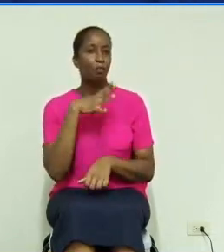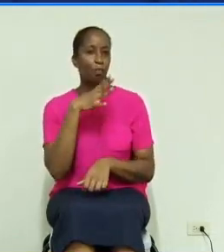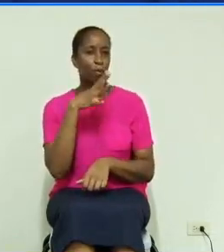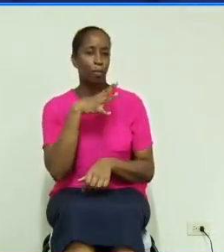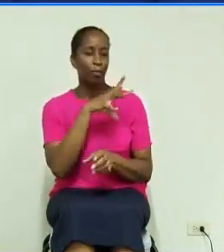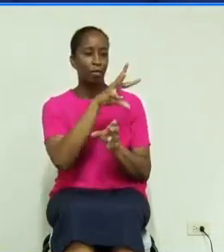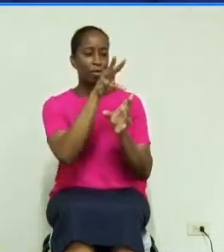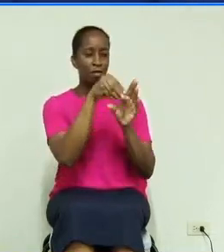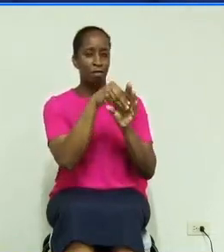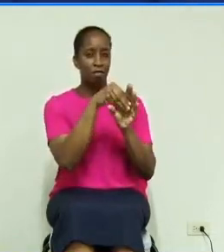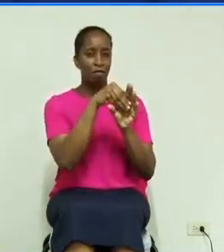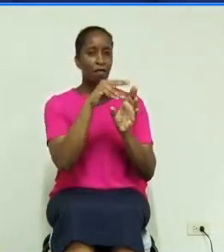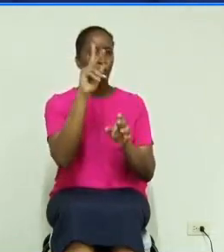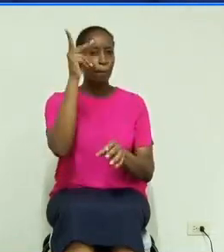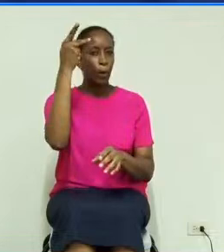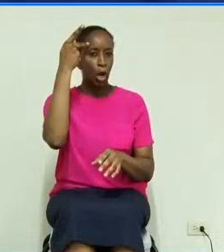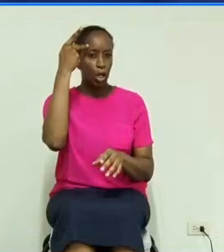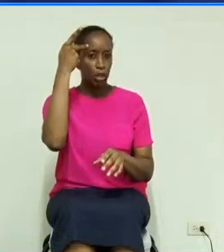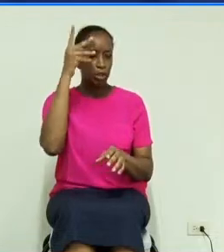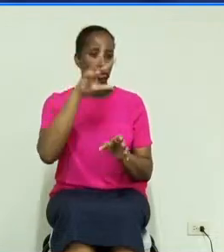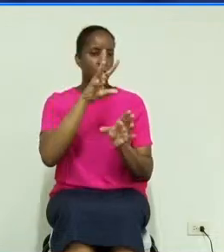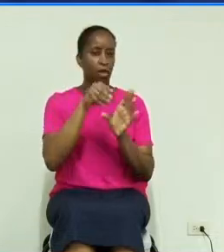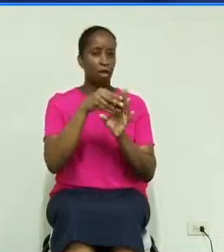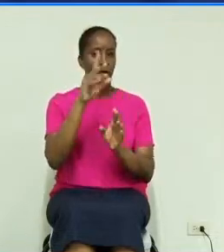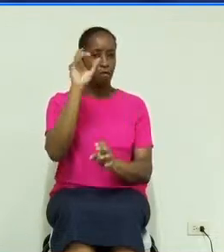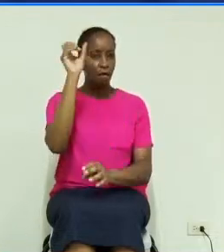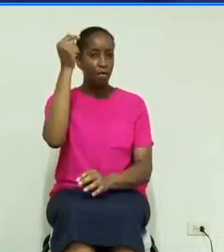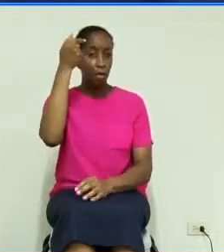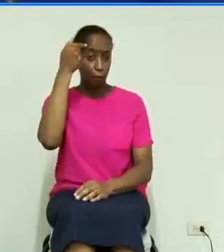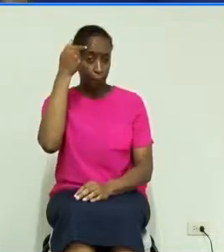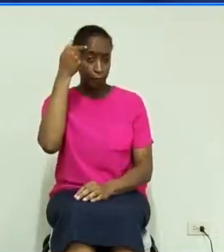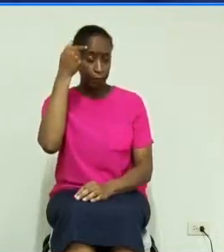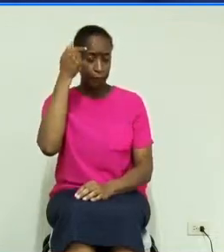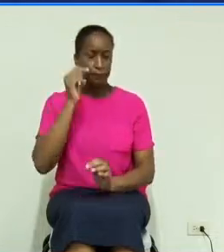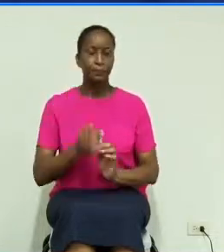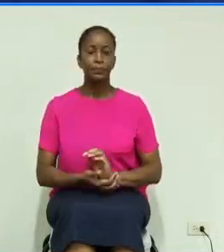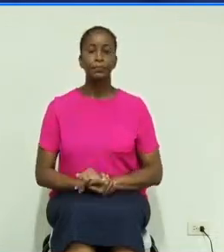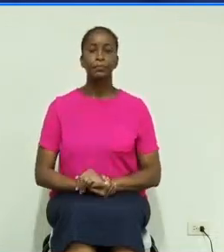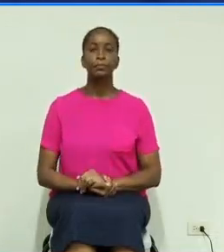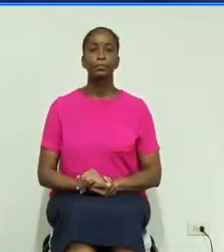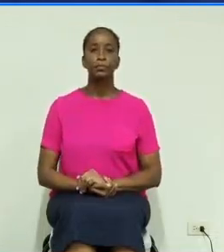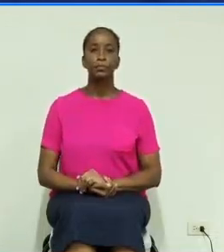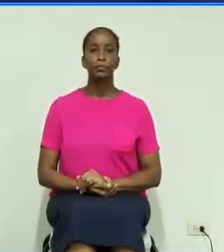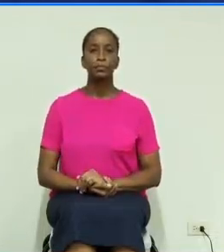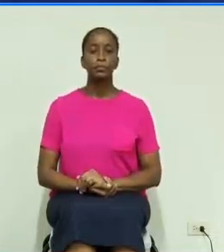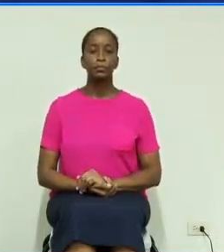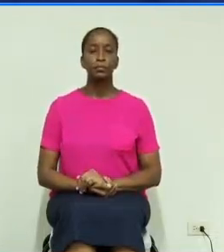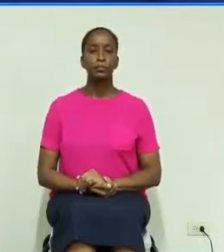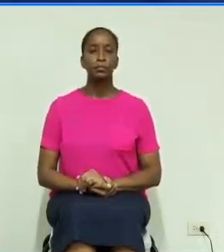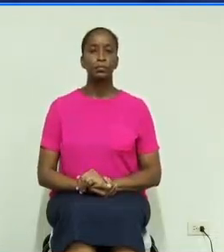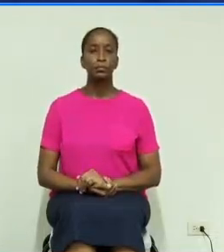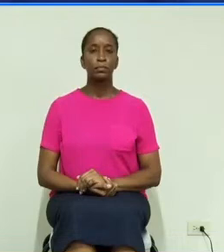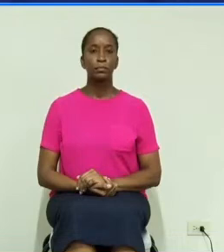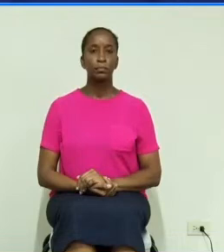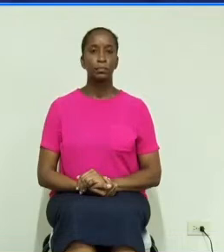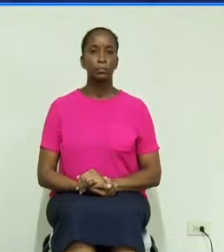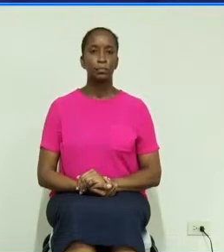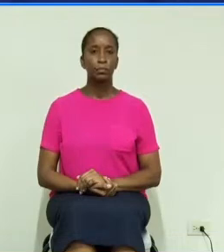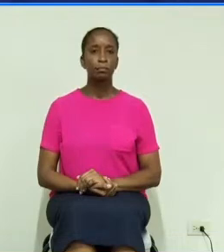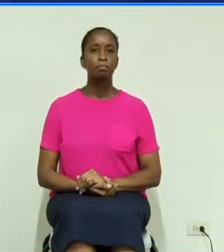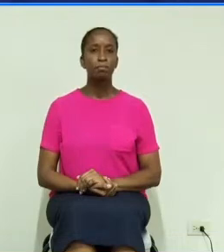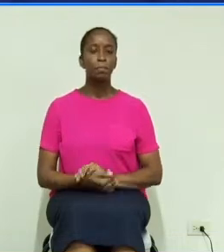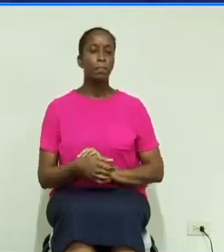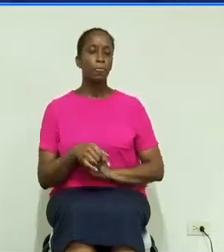about what we can do. But if we look at data, if we were to use hard facts from the Interparliamentary Union, which is